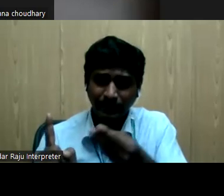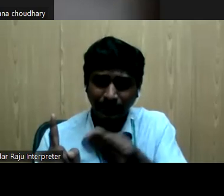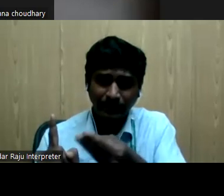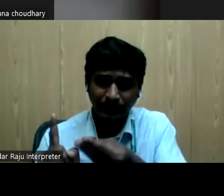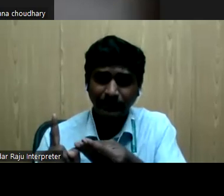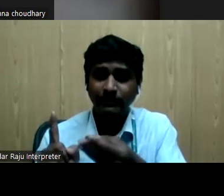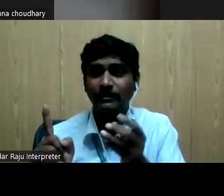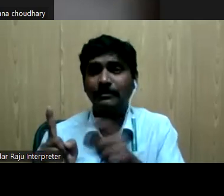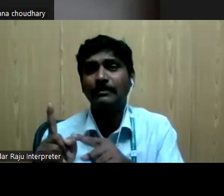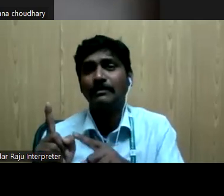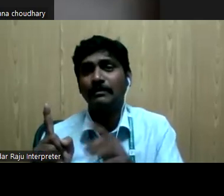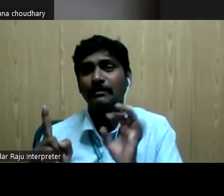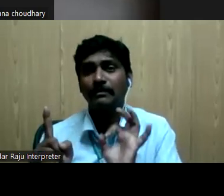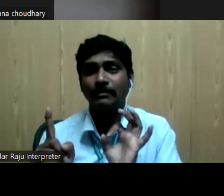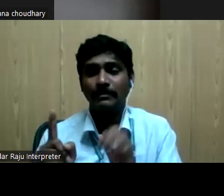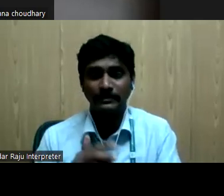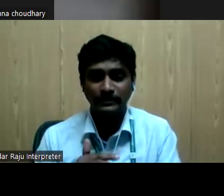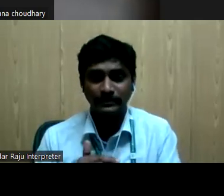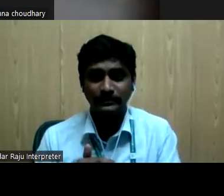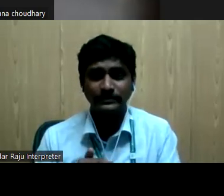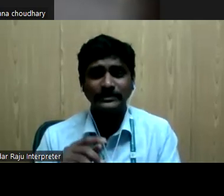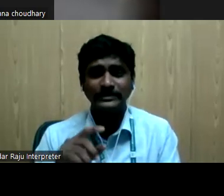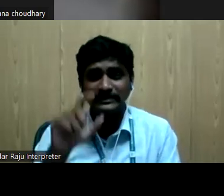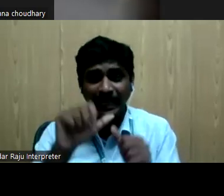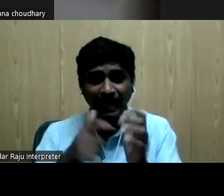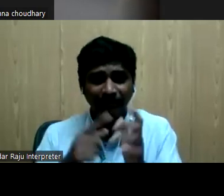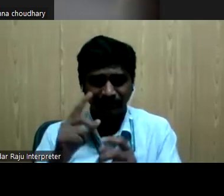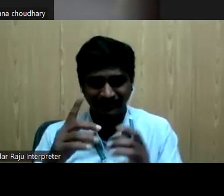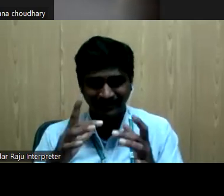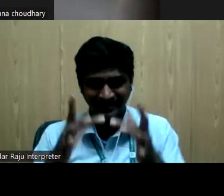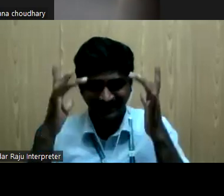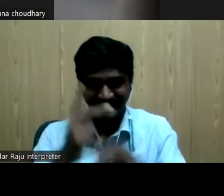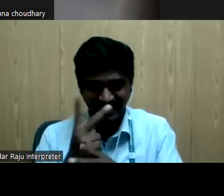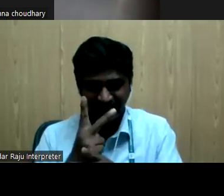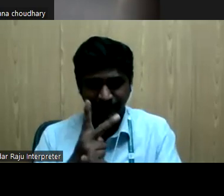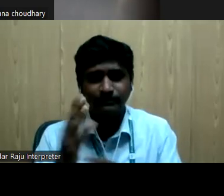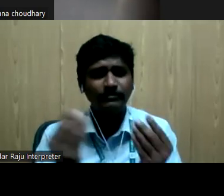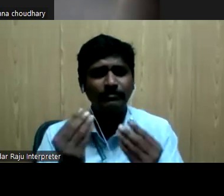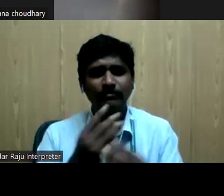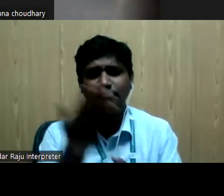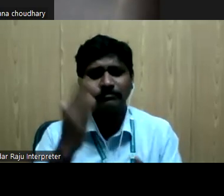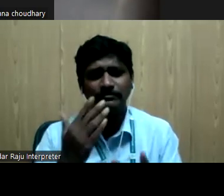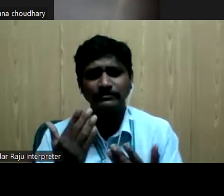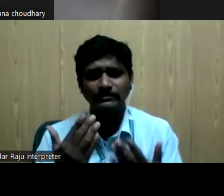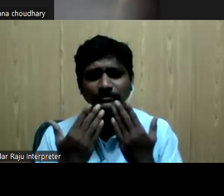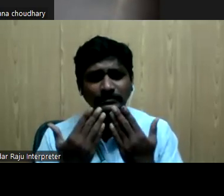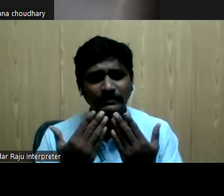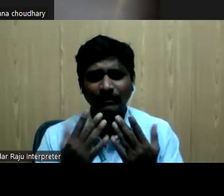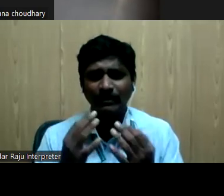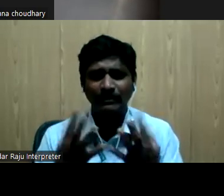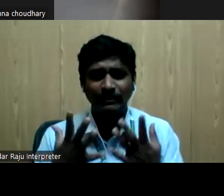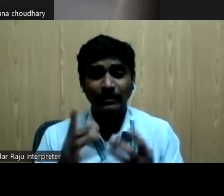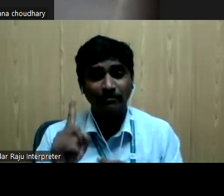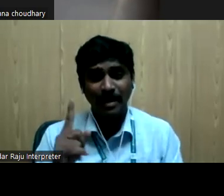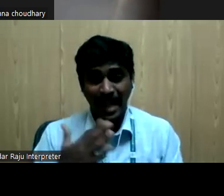And the second one is, many of our caregivers, they do not know how to read and write, but they do know how to care for their loved